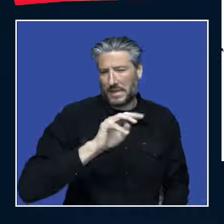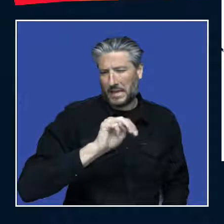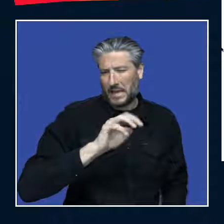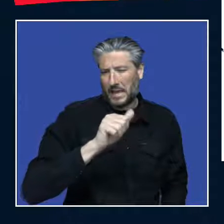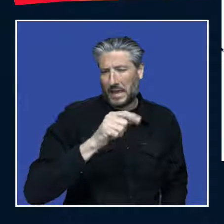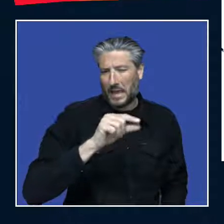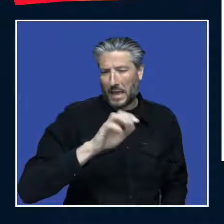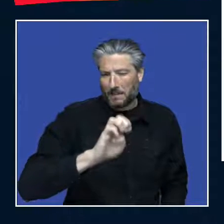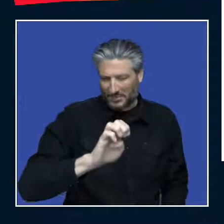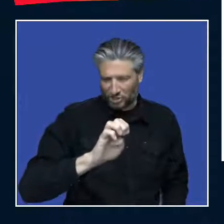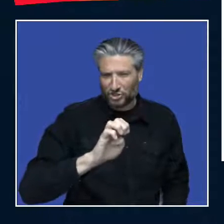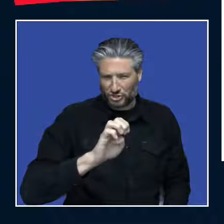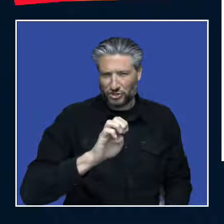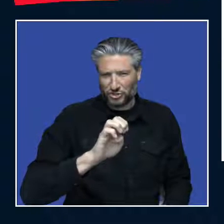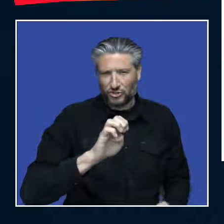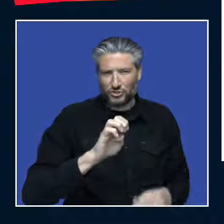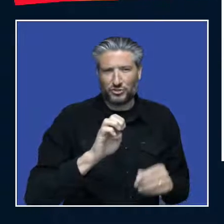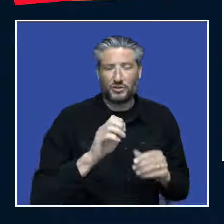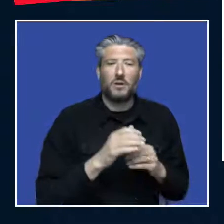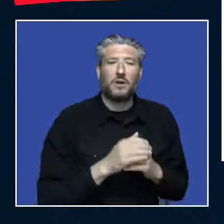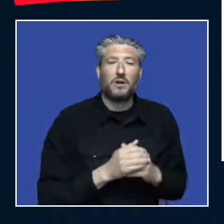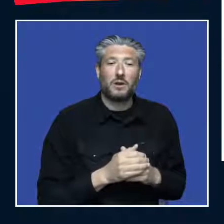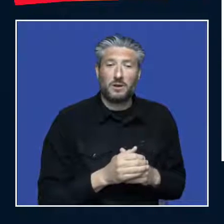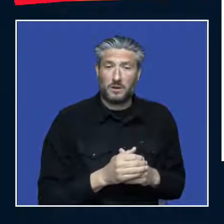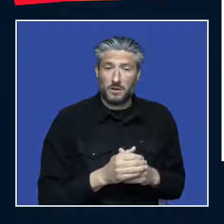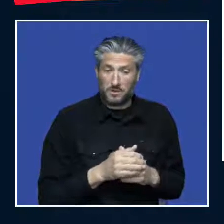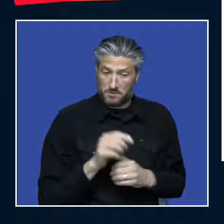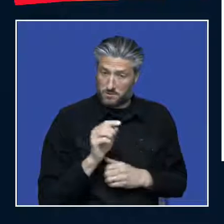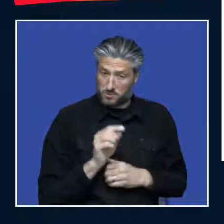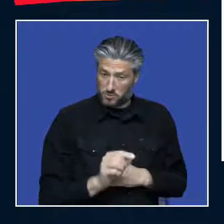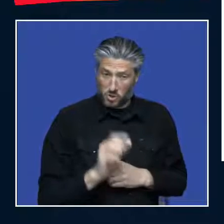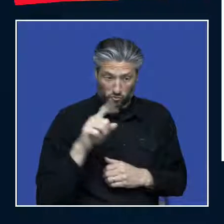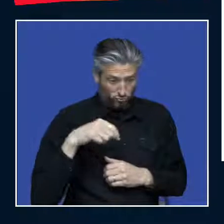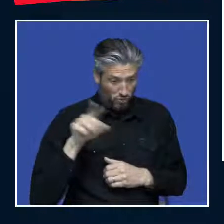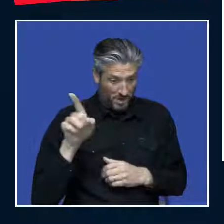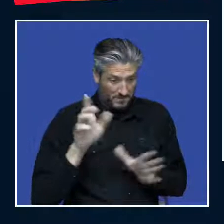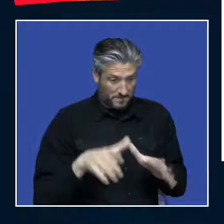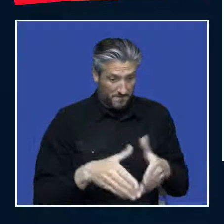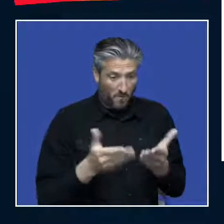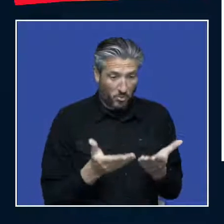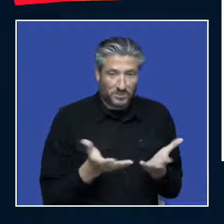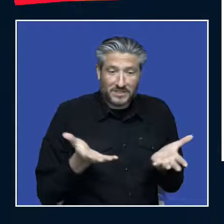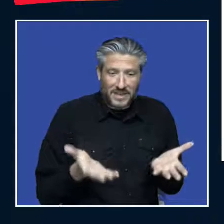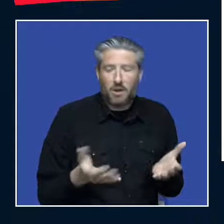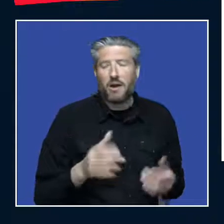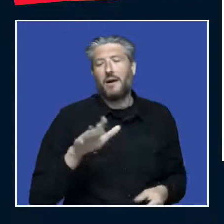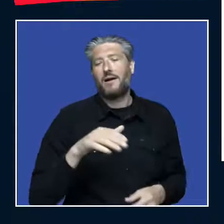if I'm in the correct folder right now, what I would have loved, here, there we go.